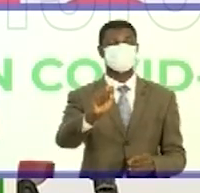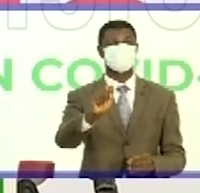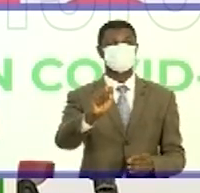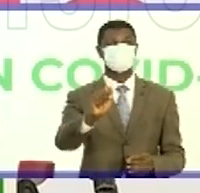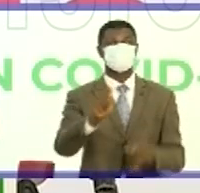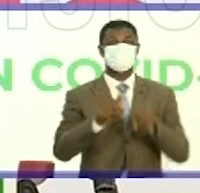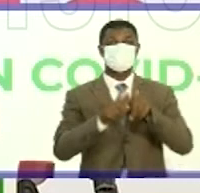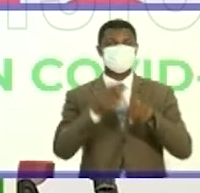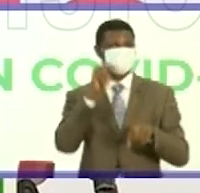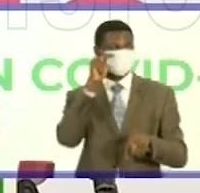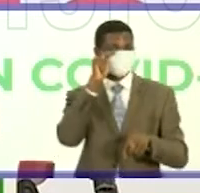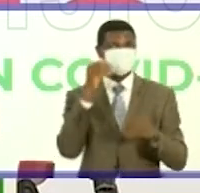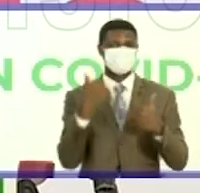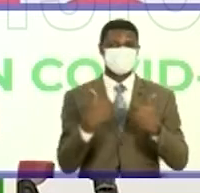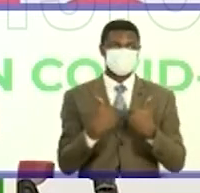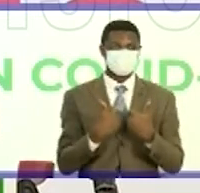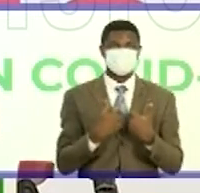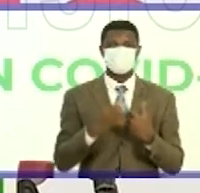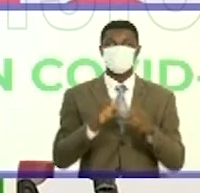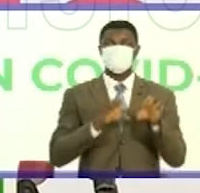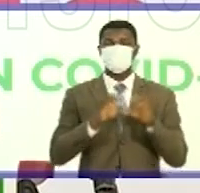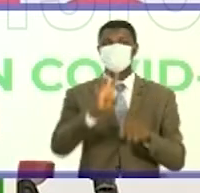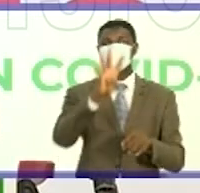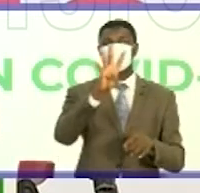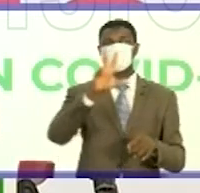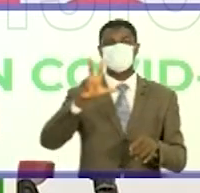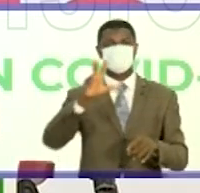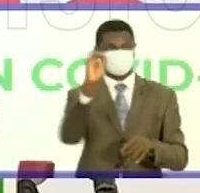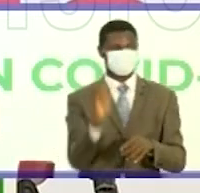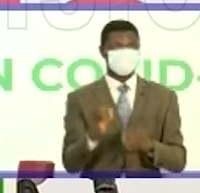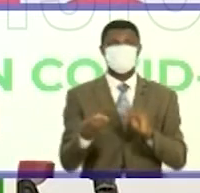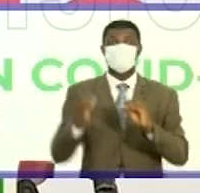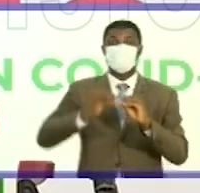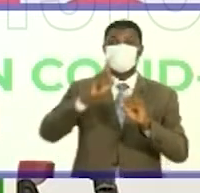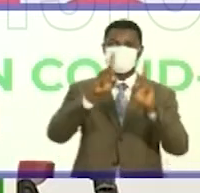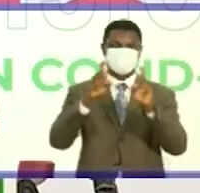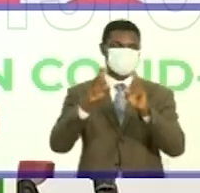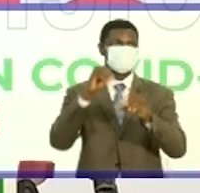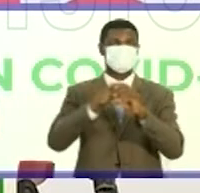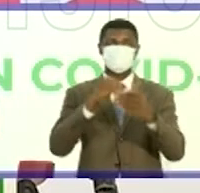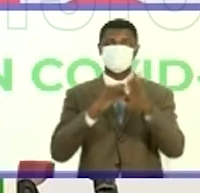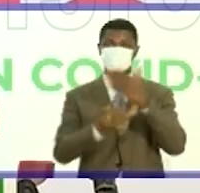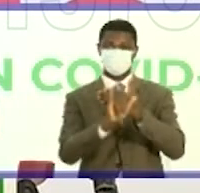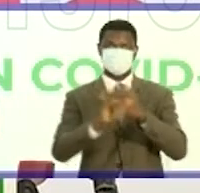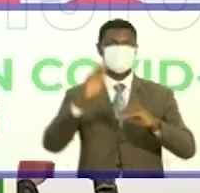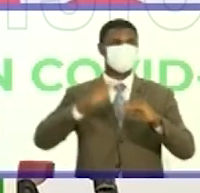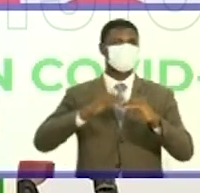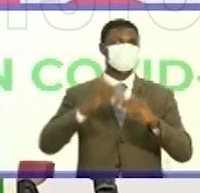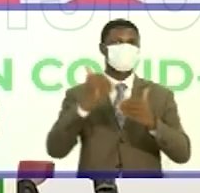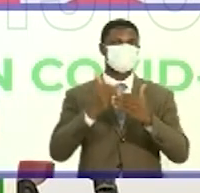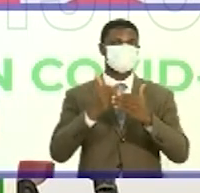While Nigeria has conducted 43% more tests in July than was done in June,